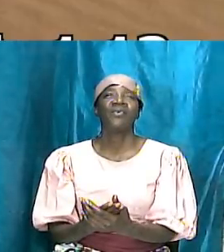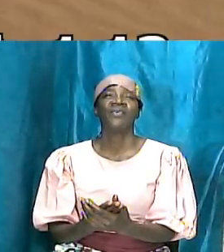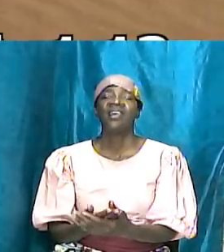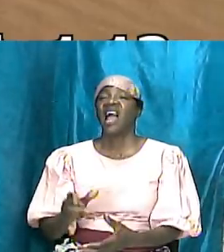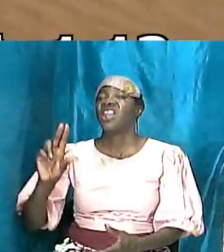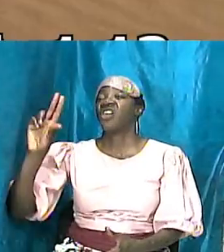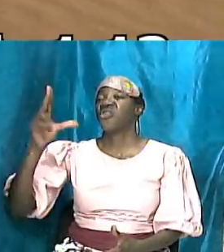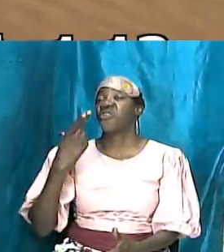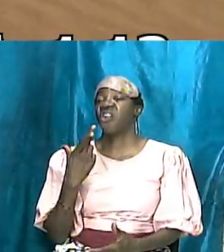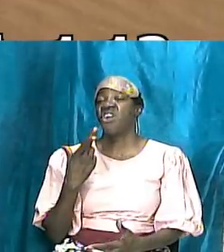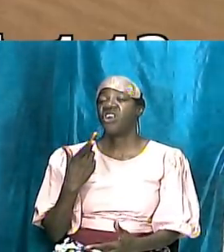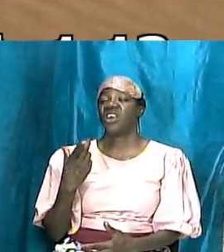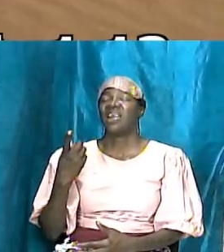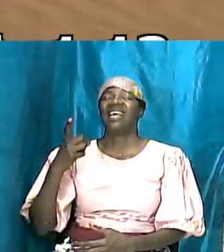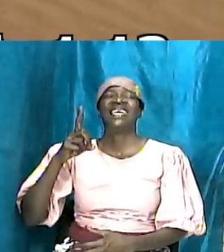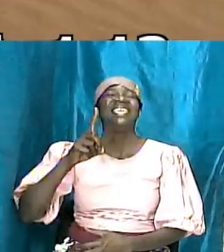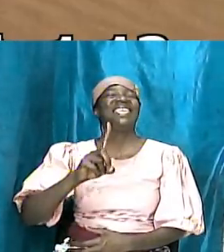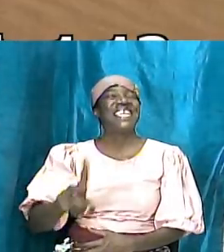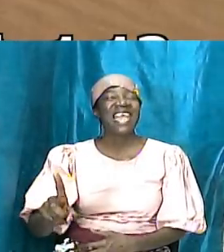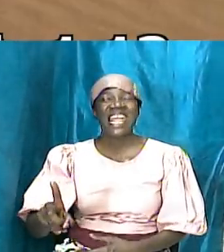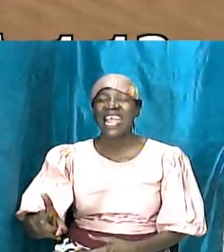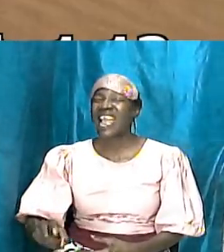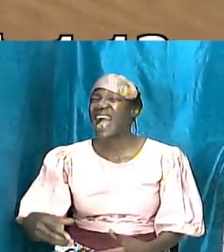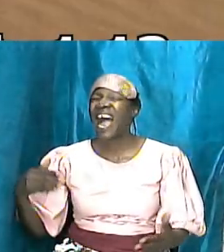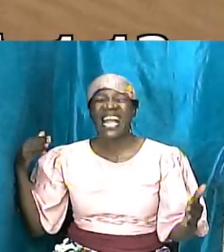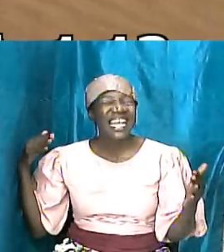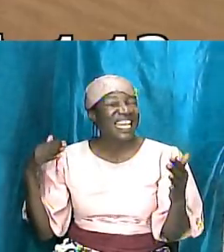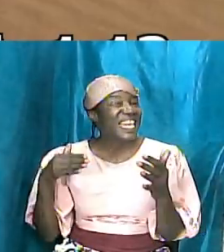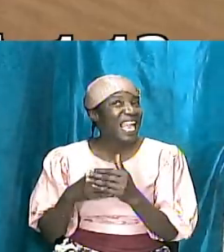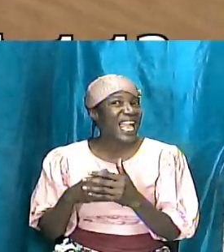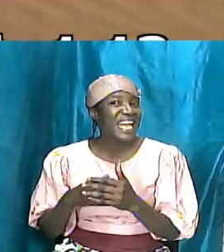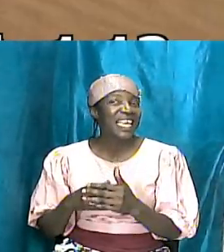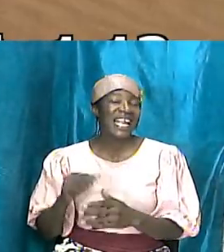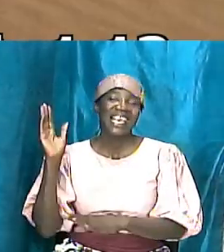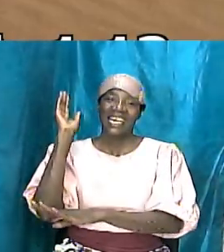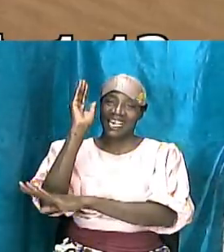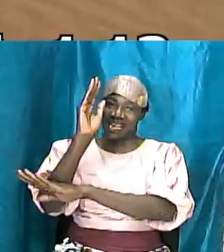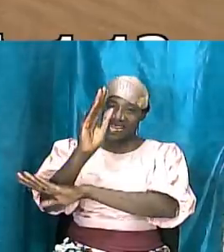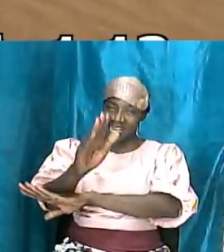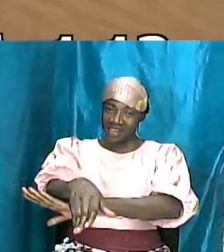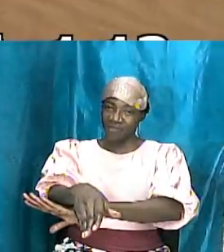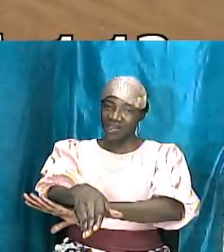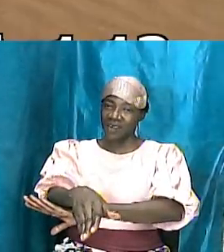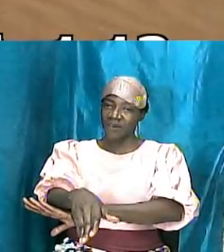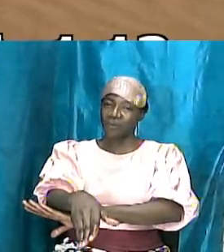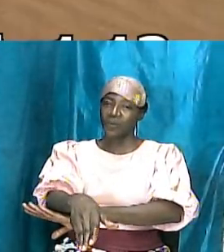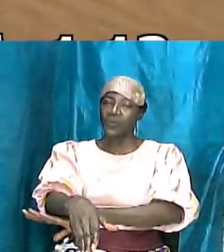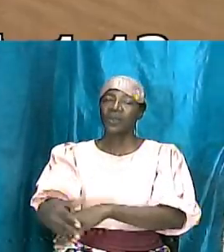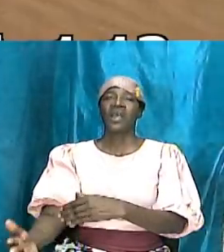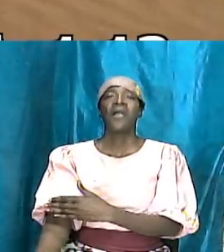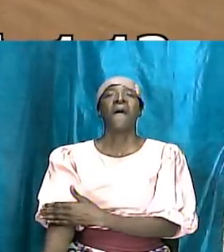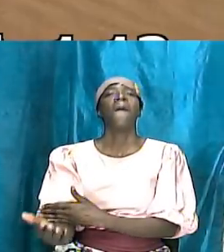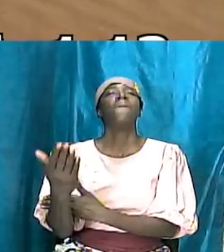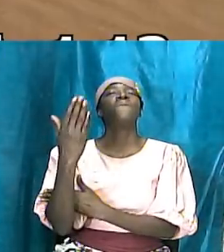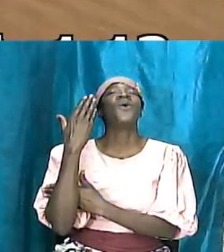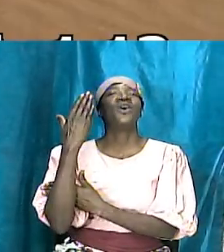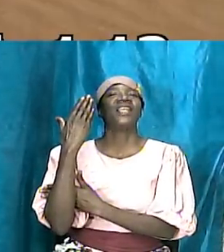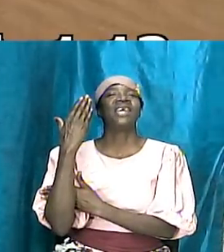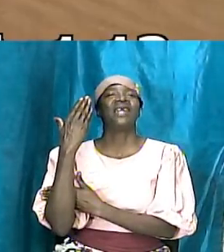third day, he said it again. And the evening and the